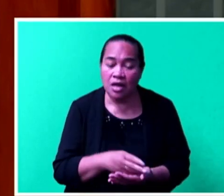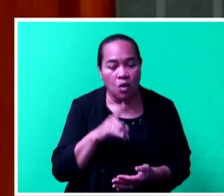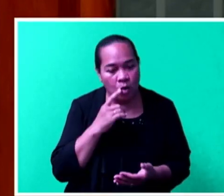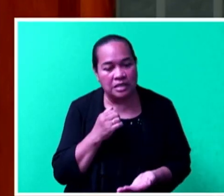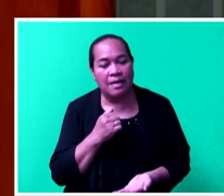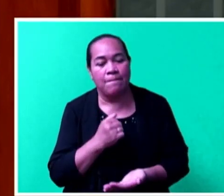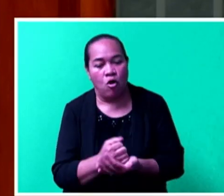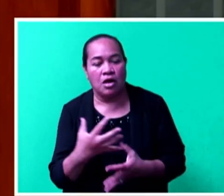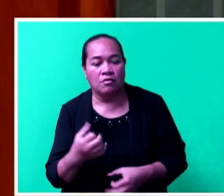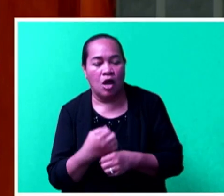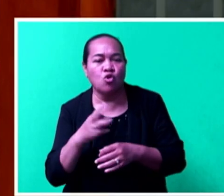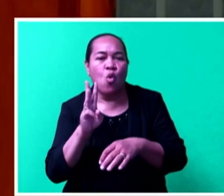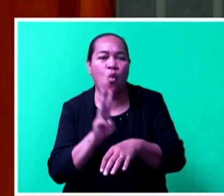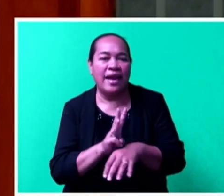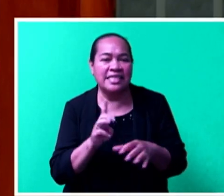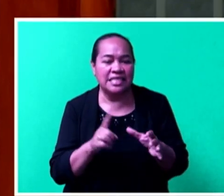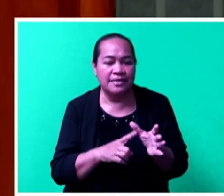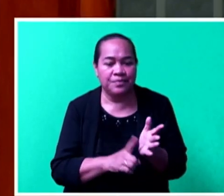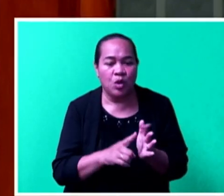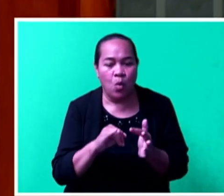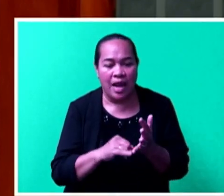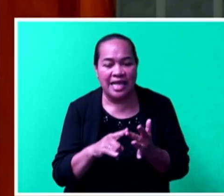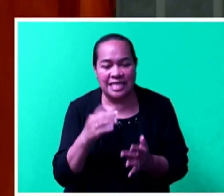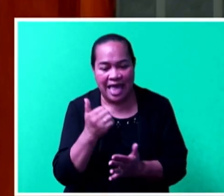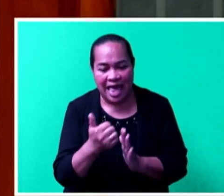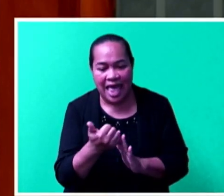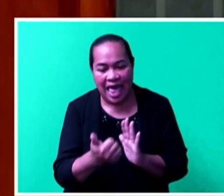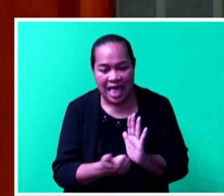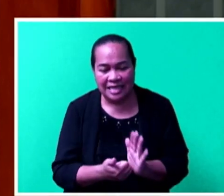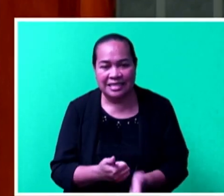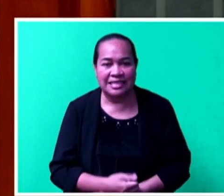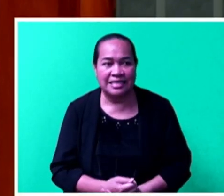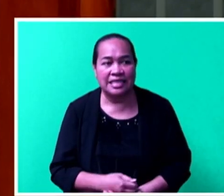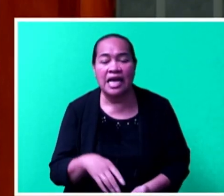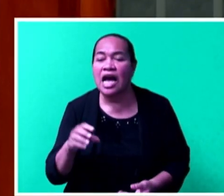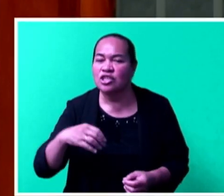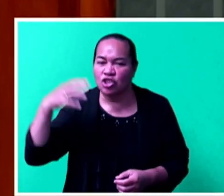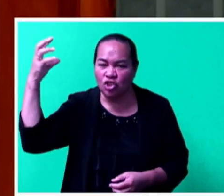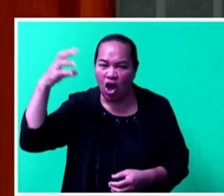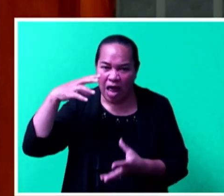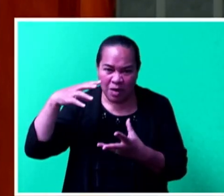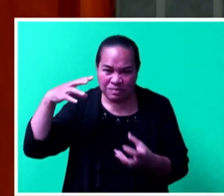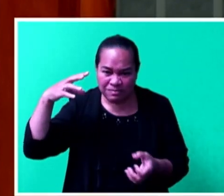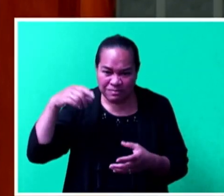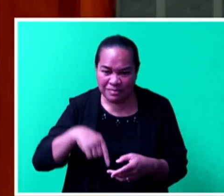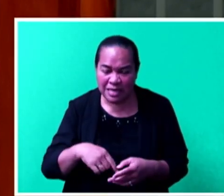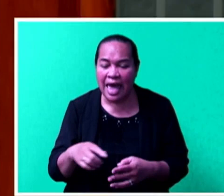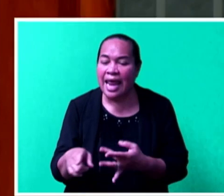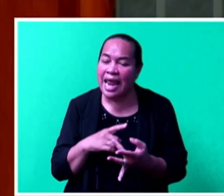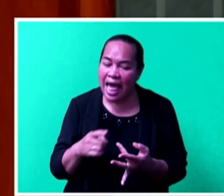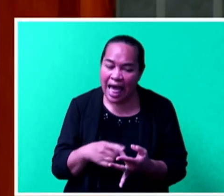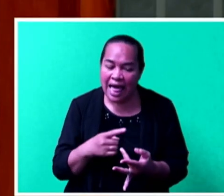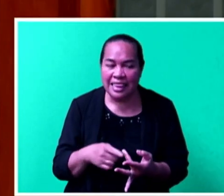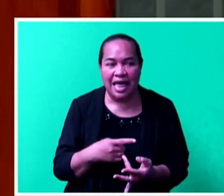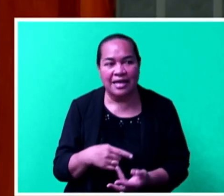support upgrades to the Walesi app, transmission infrastructure, solar power system, and other